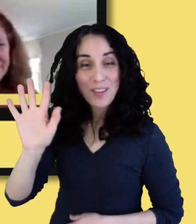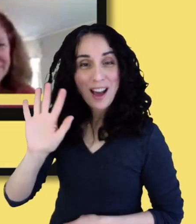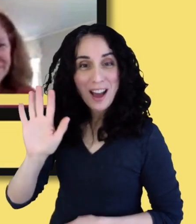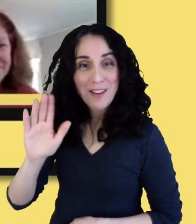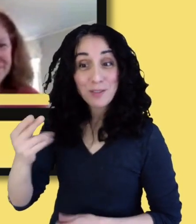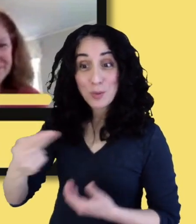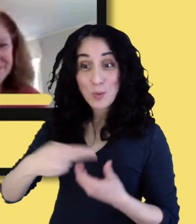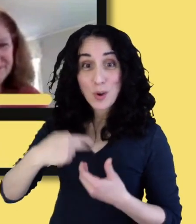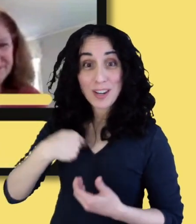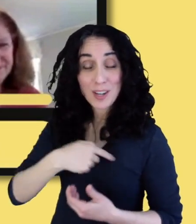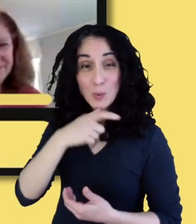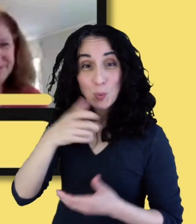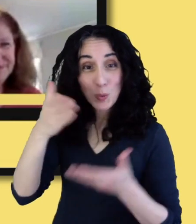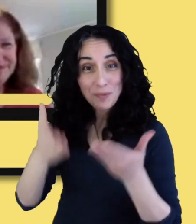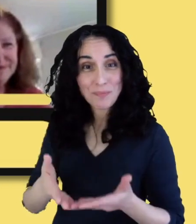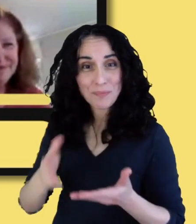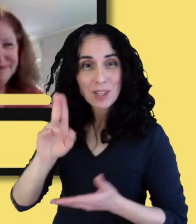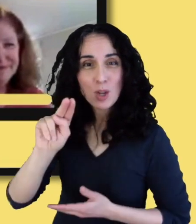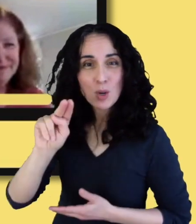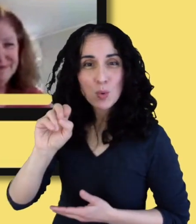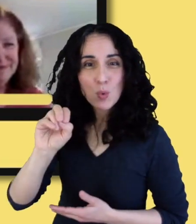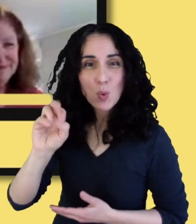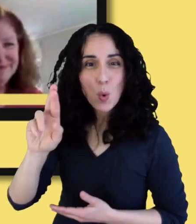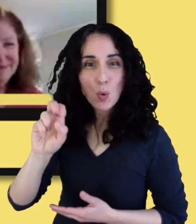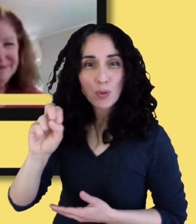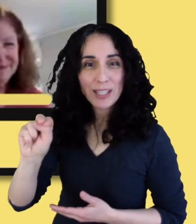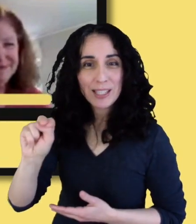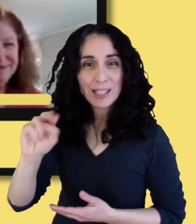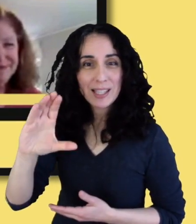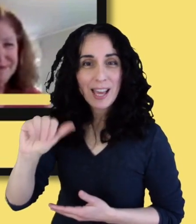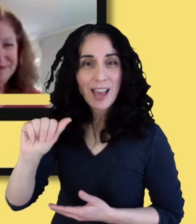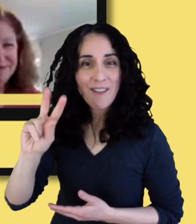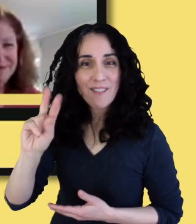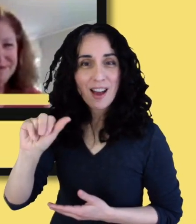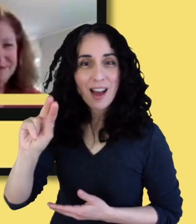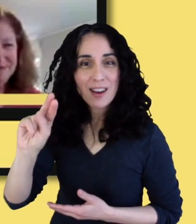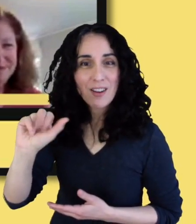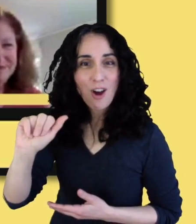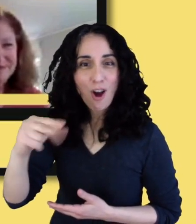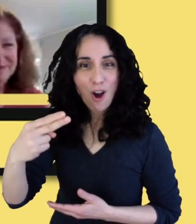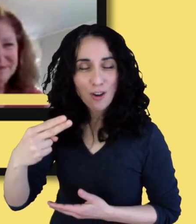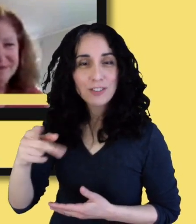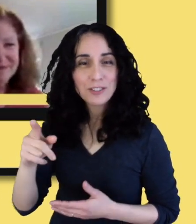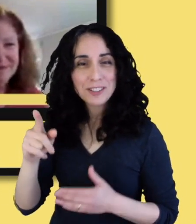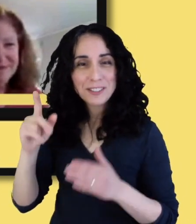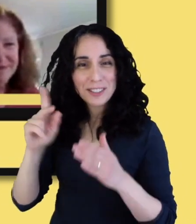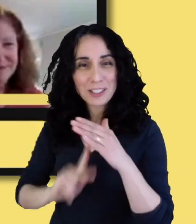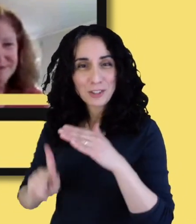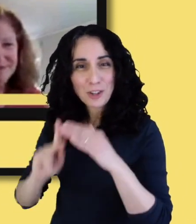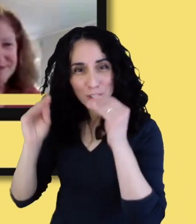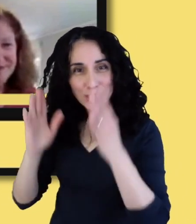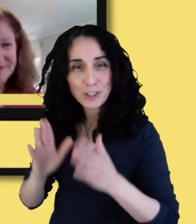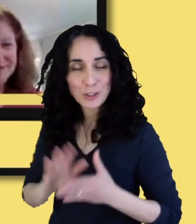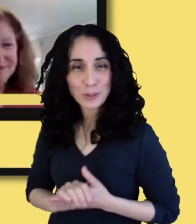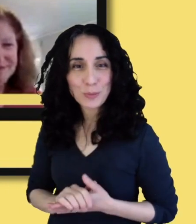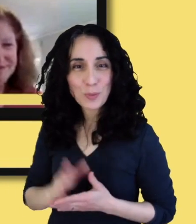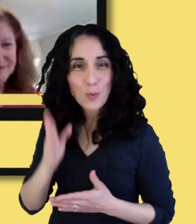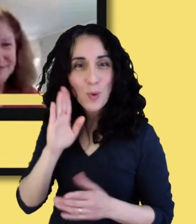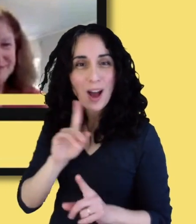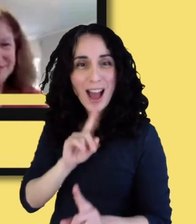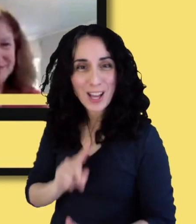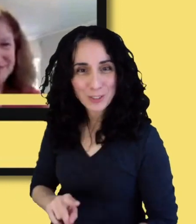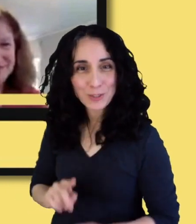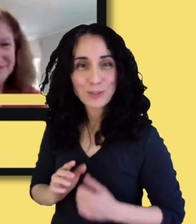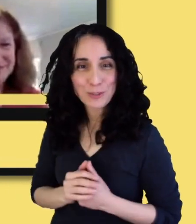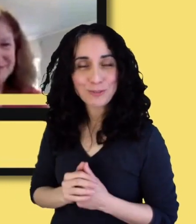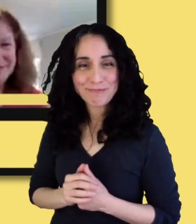have Noreen Cavanaugh, who is a educator and a kindergarten teacher specifically, who's going